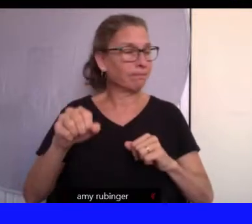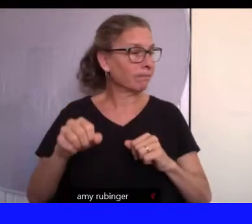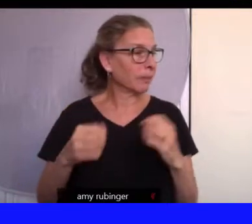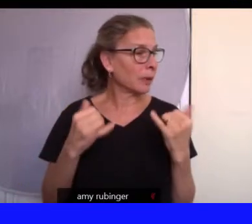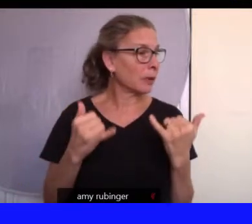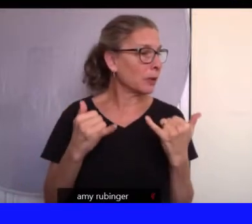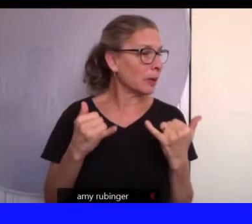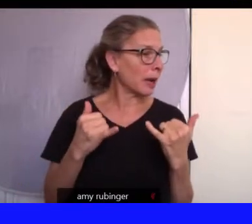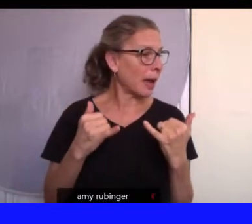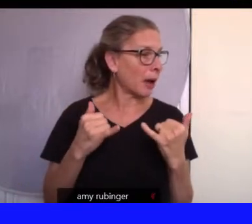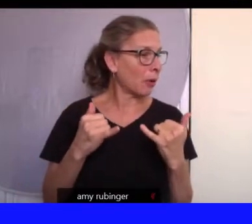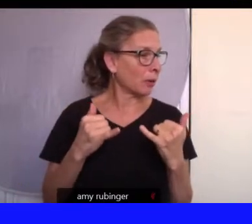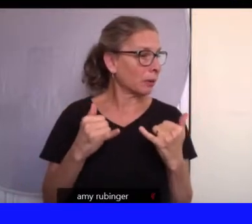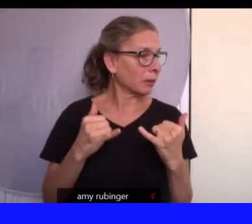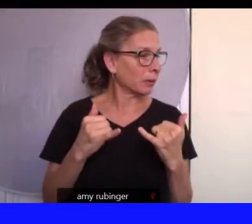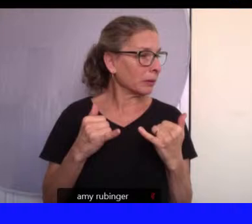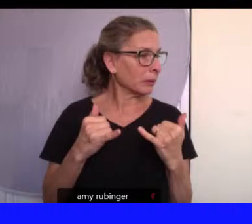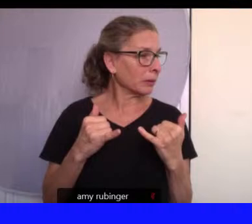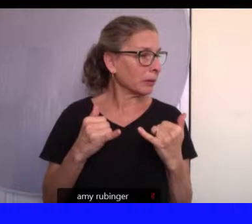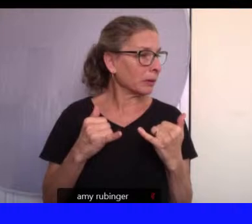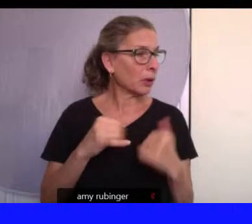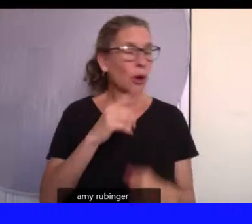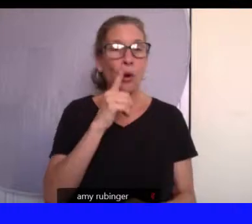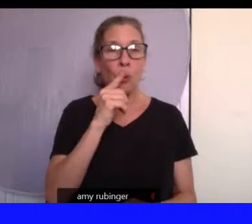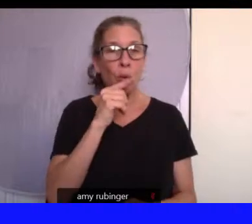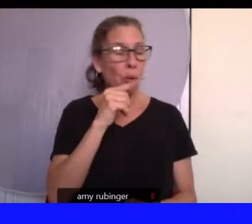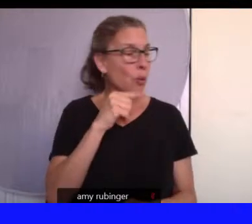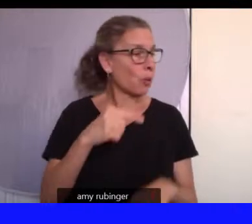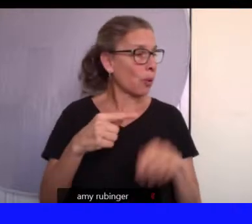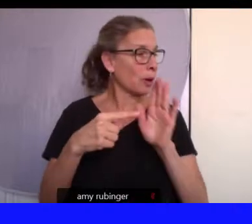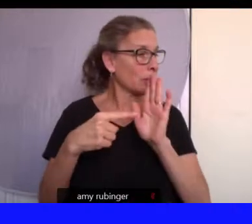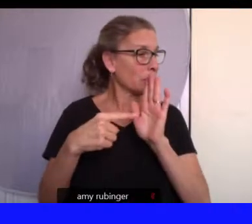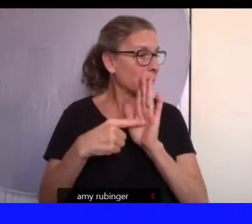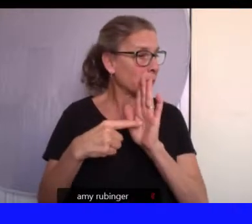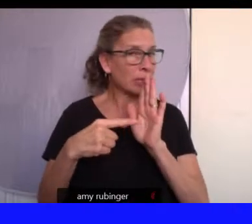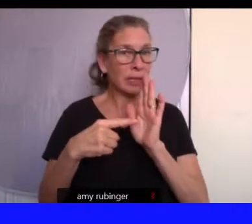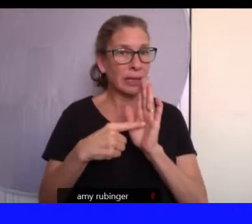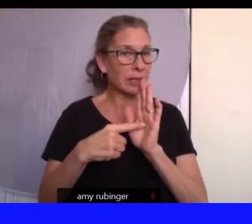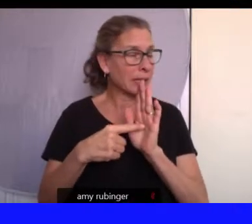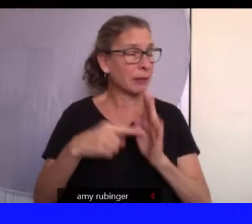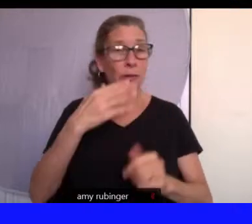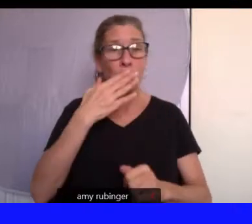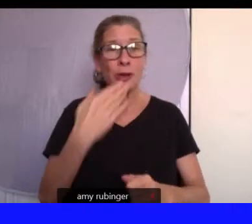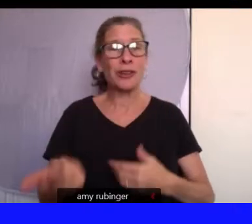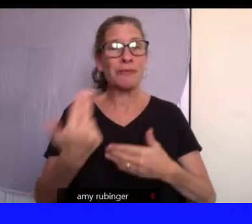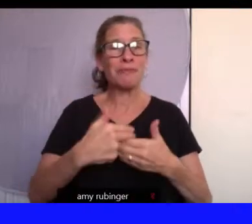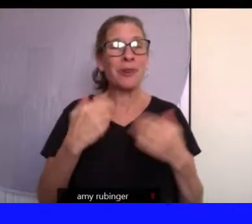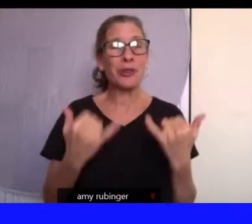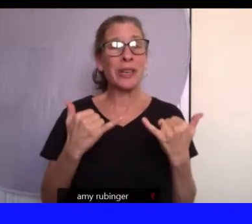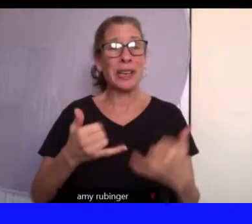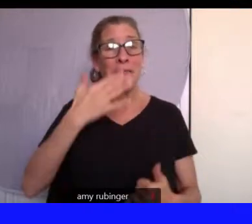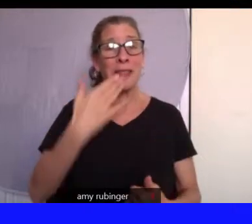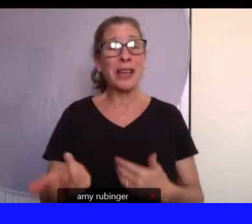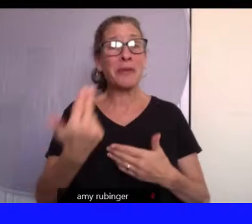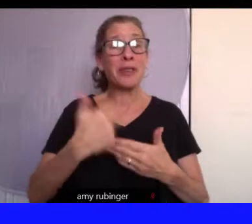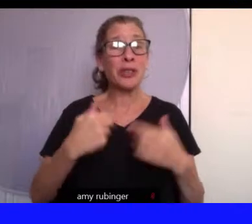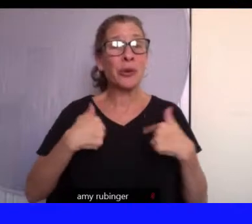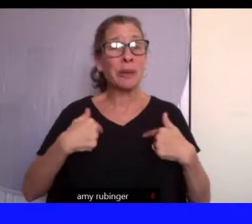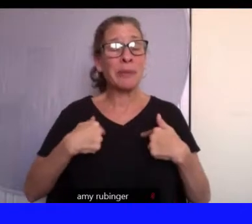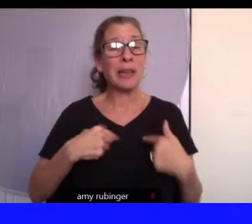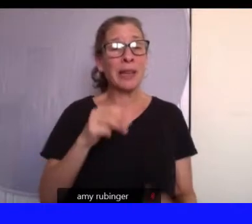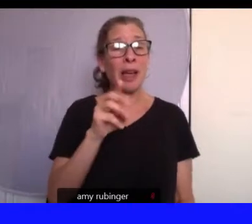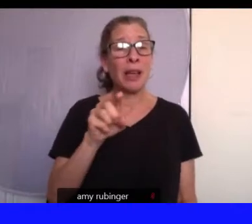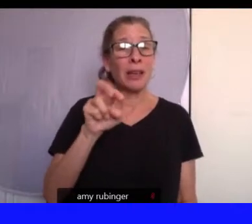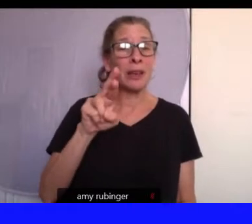of the key clinical activities that we're working on this year to improve the health of our ACO patients. So next